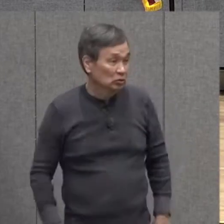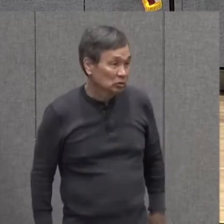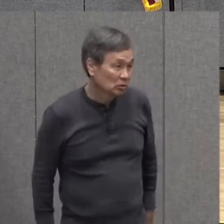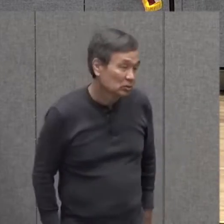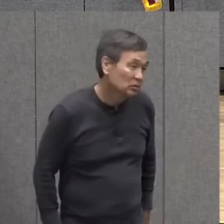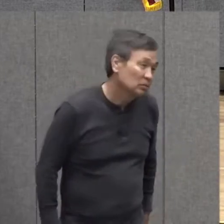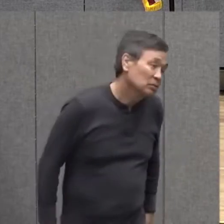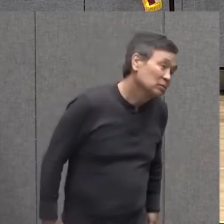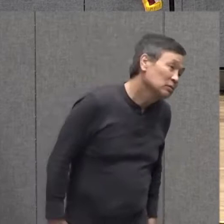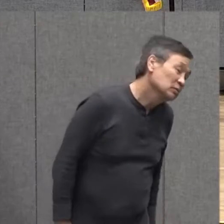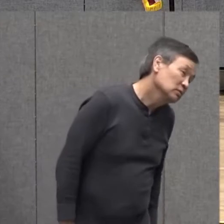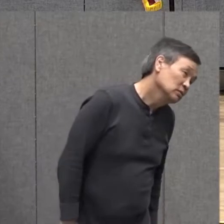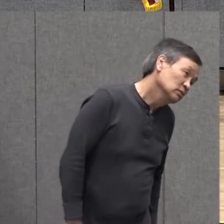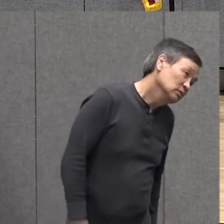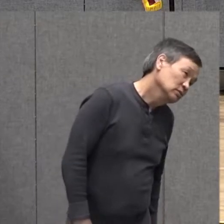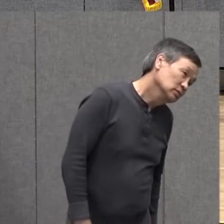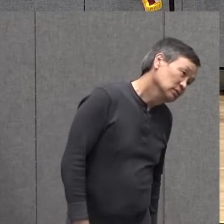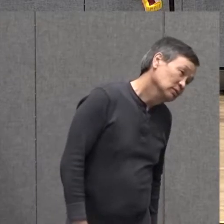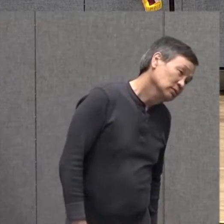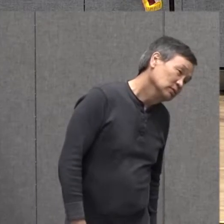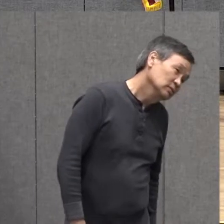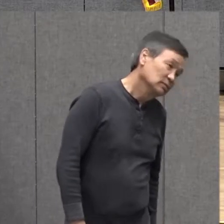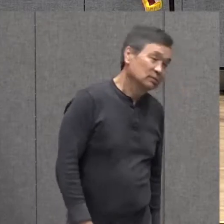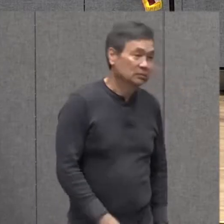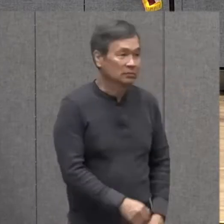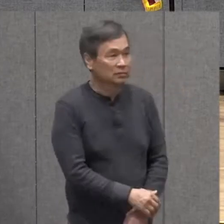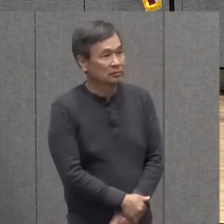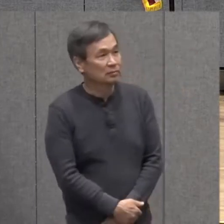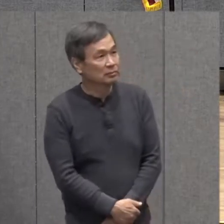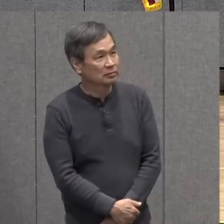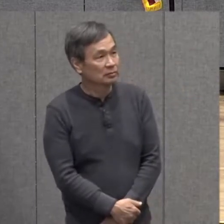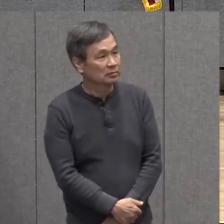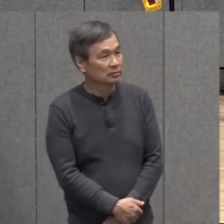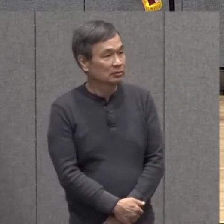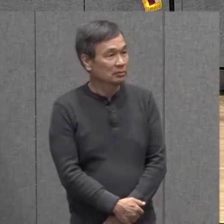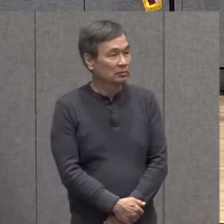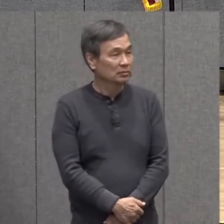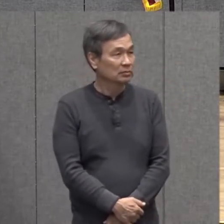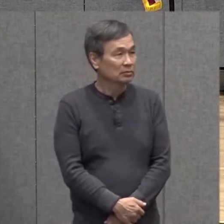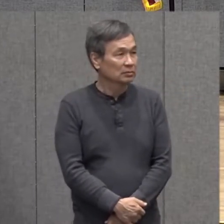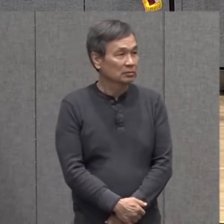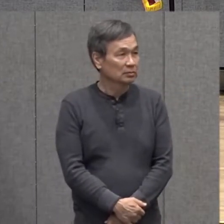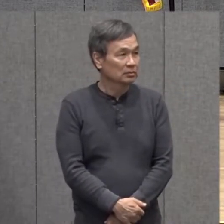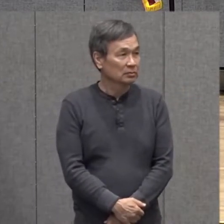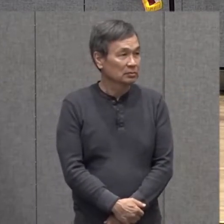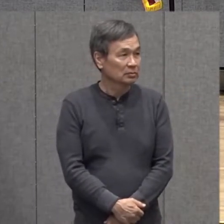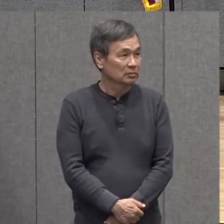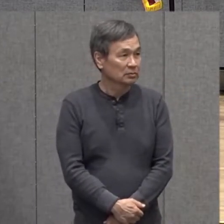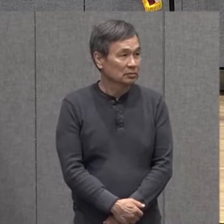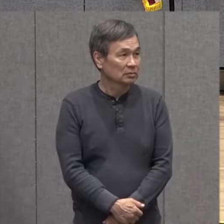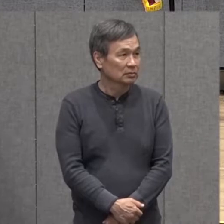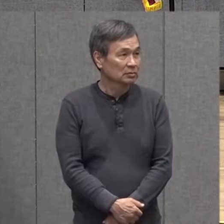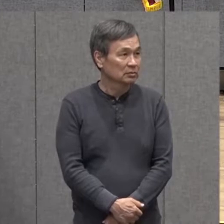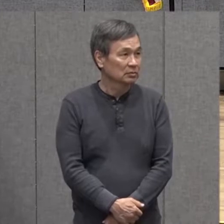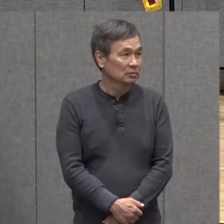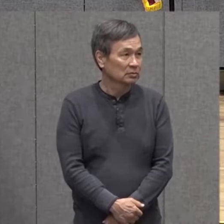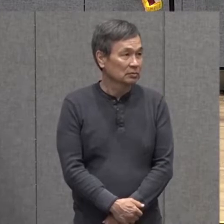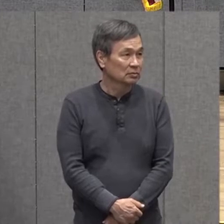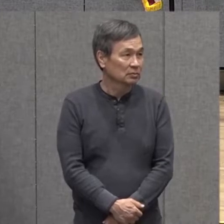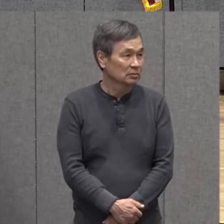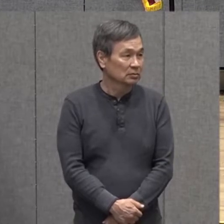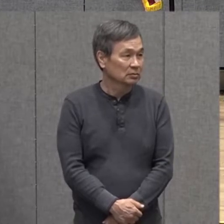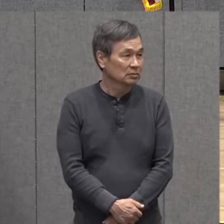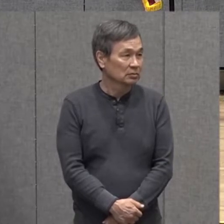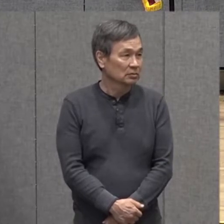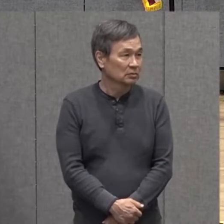so it's on the ground, and it's right next to the ankle, right there, just like this. Vamos And a then I want you balancearnos. to extend